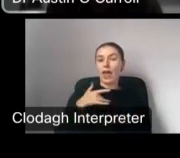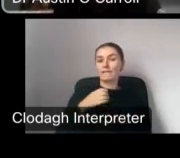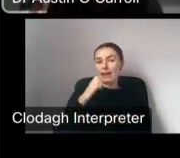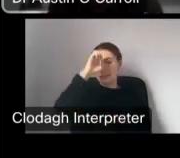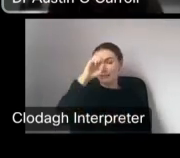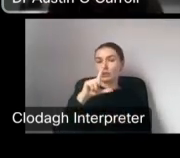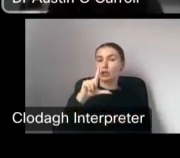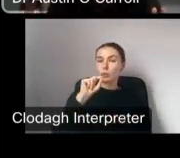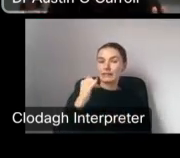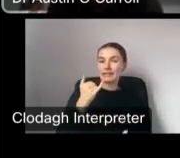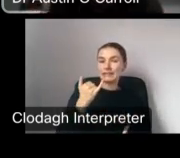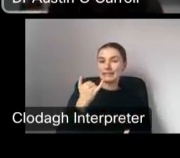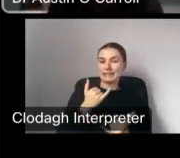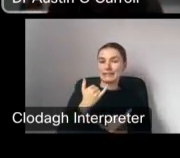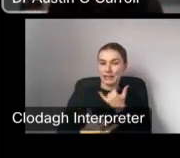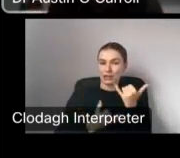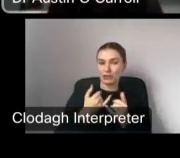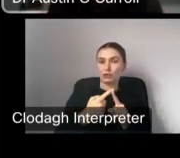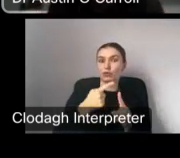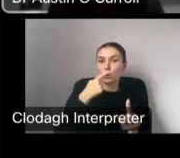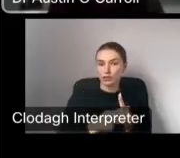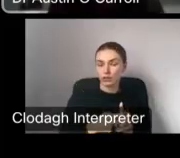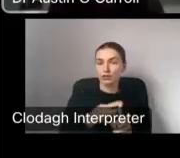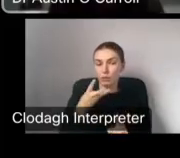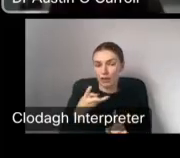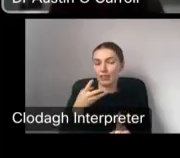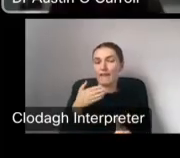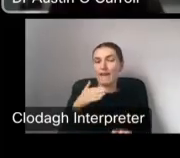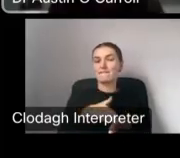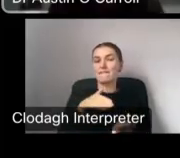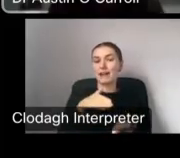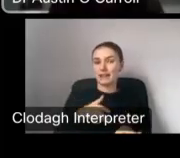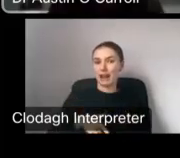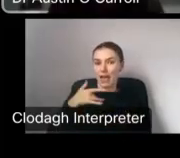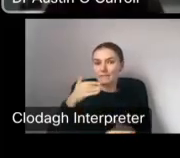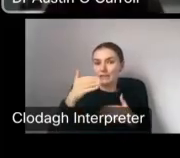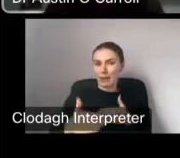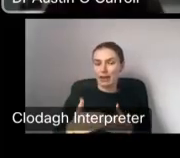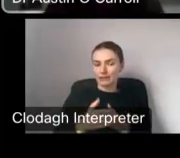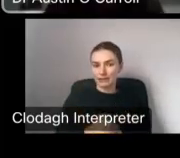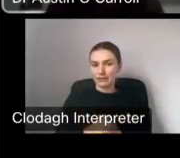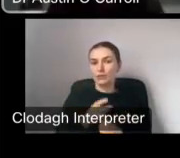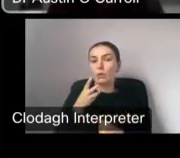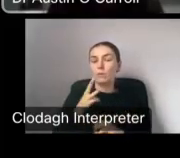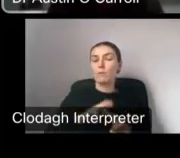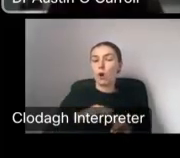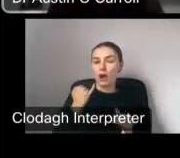That's the impact of childhood. It affects your lifespan. They're more likely to develop heart disease and lung disease.